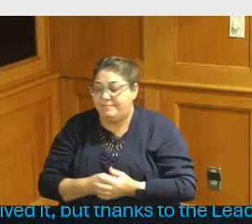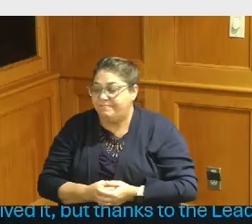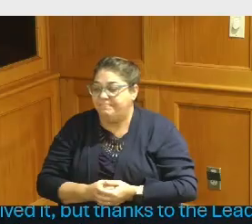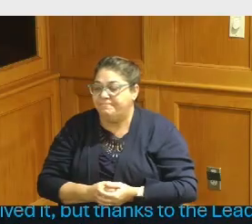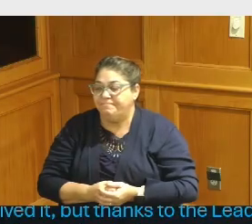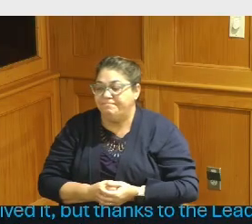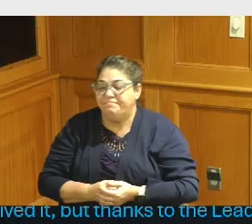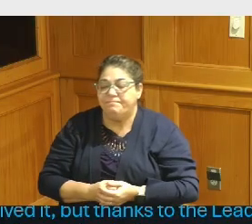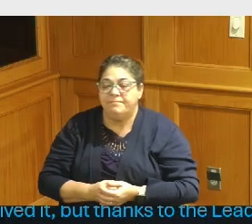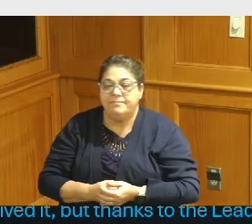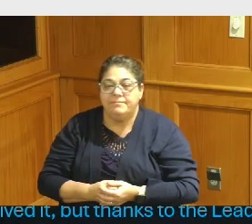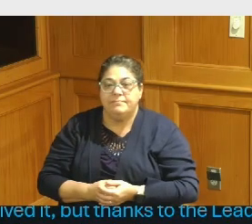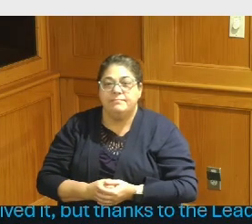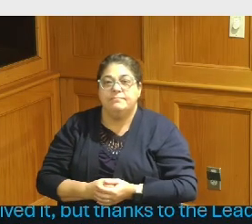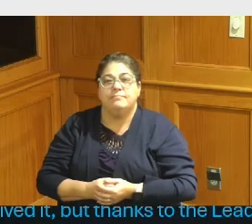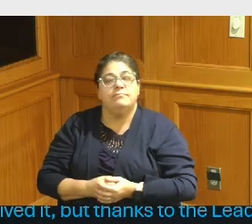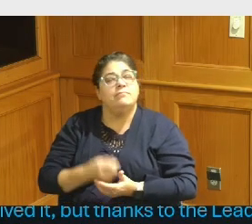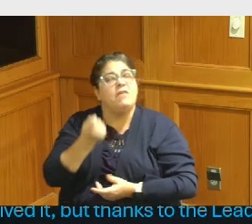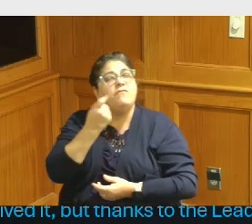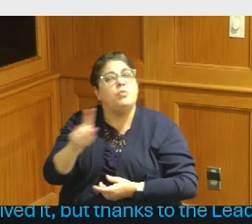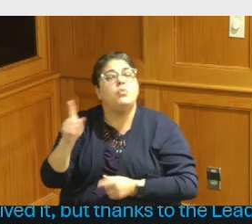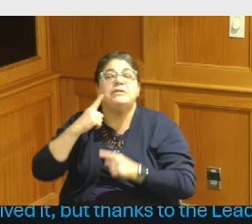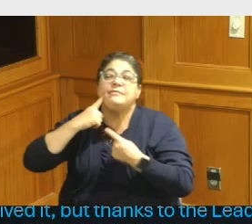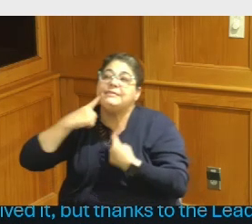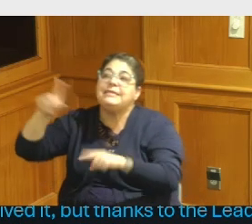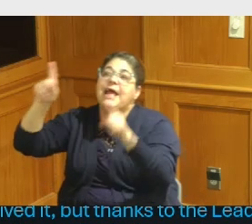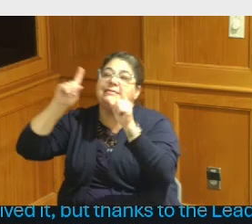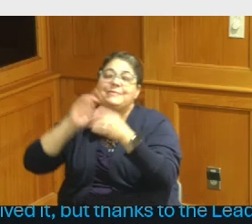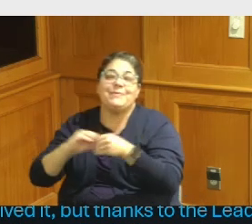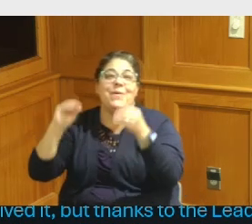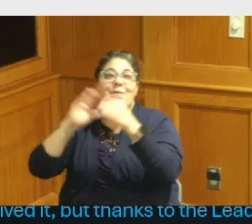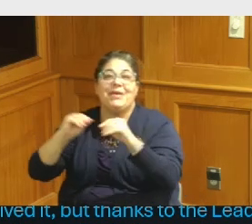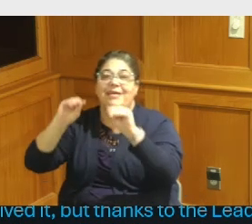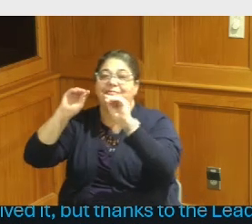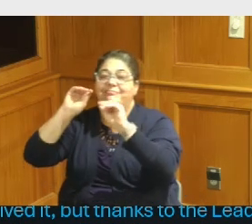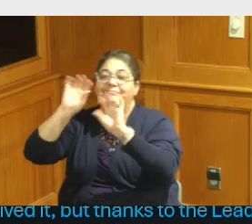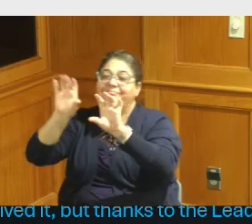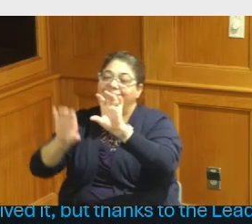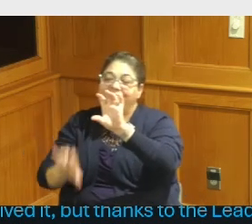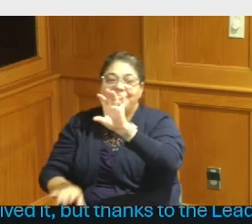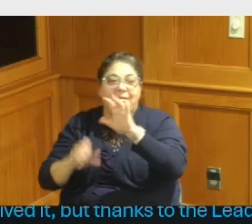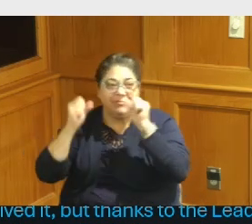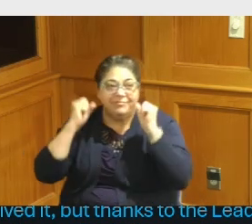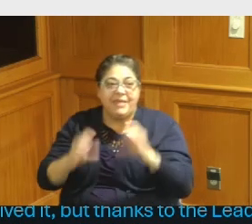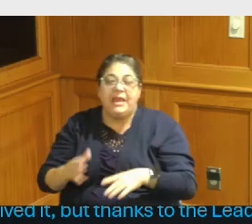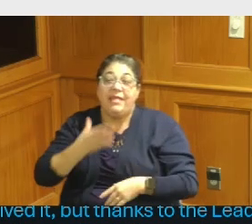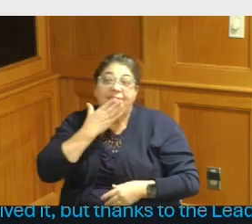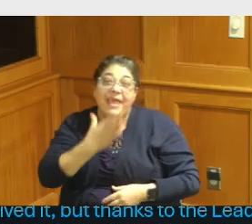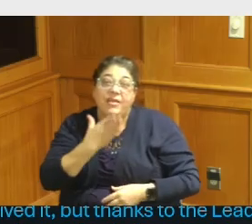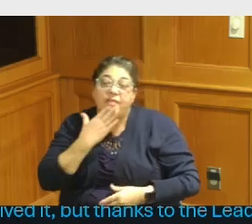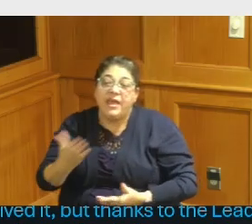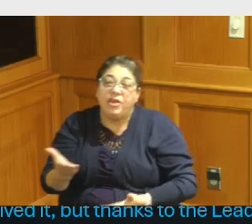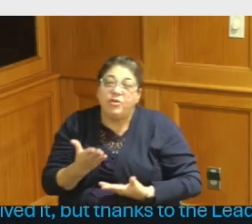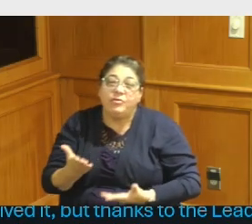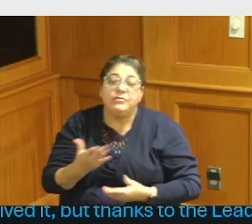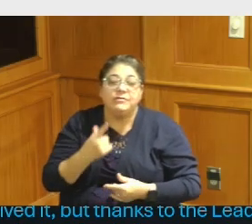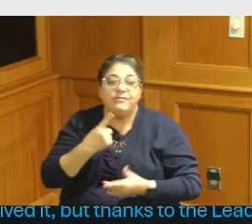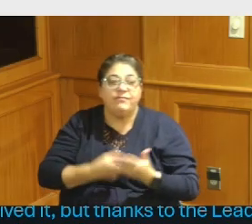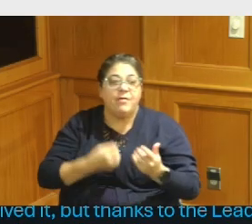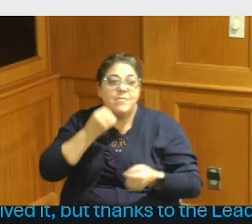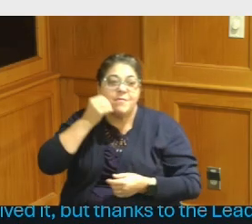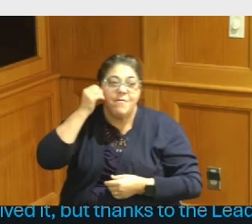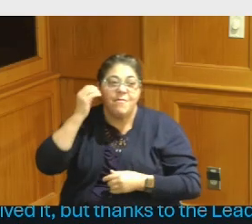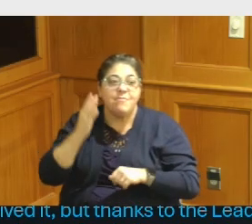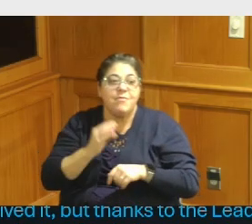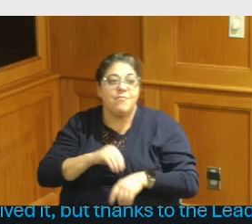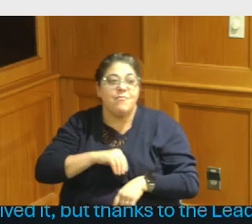I just want to share a couple of the successes of this program. We've received a lot of thank yous and acknowledgement from homeowners once